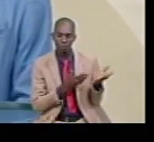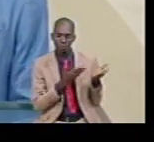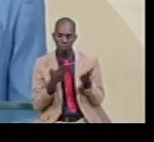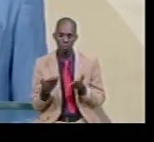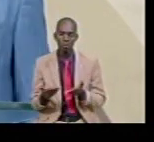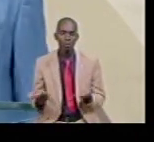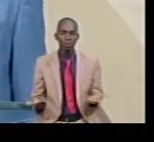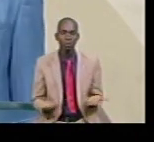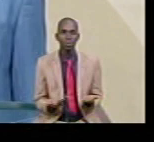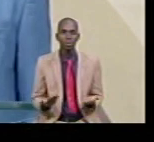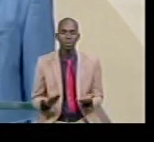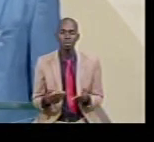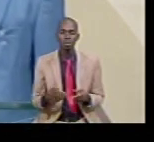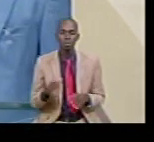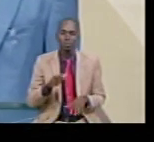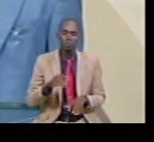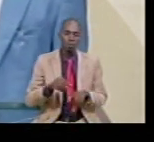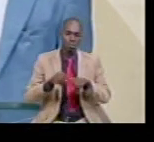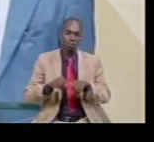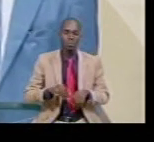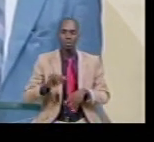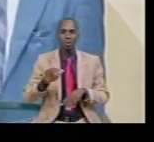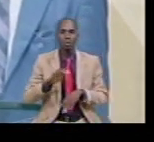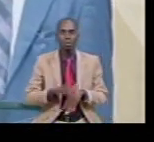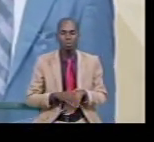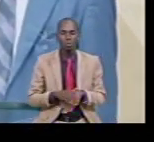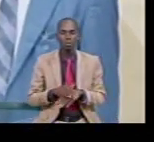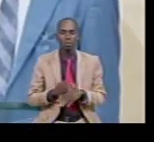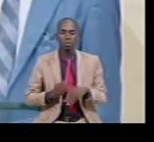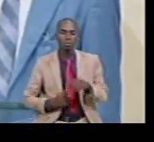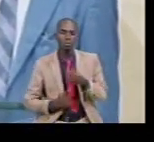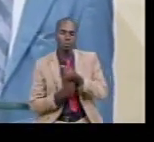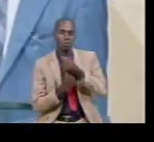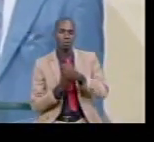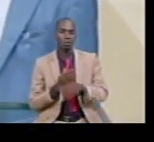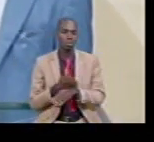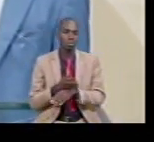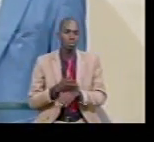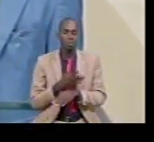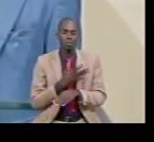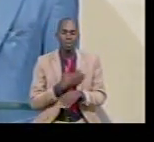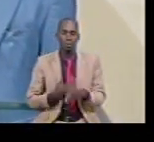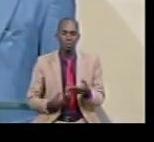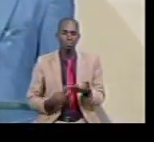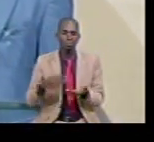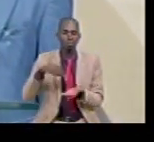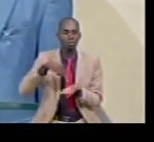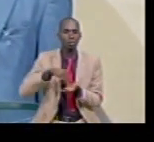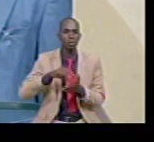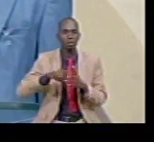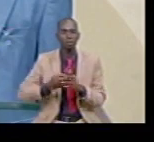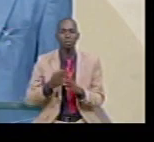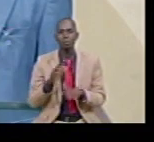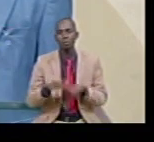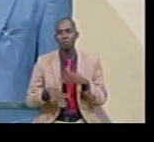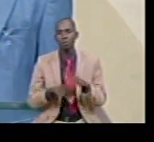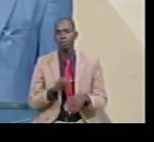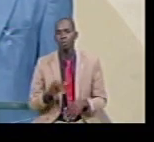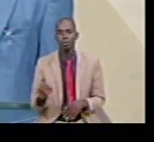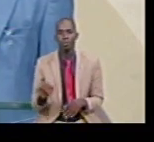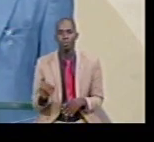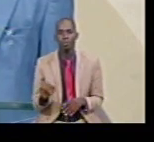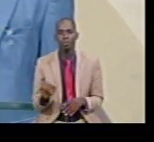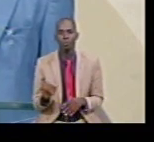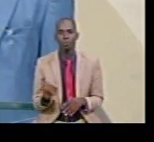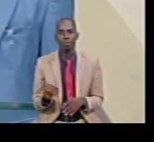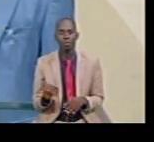on crutches. They got up and they started walking. And today, our Father in the Lord is